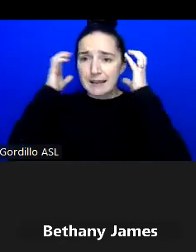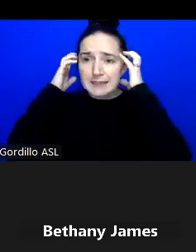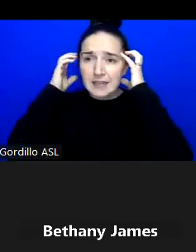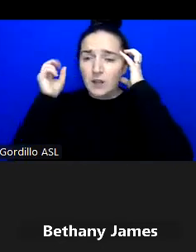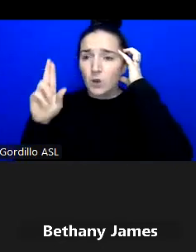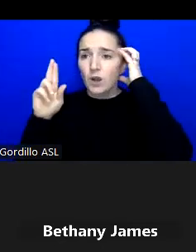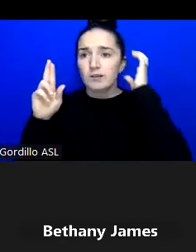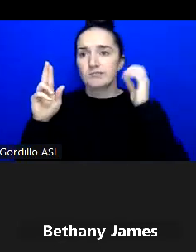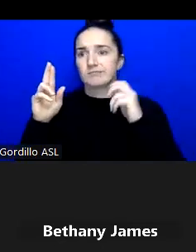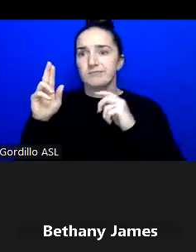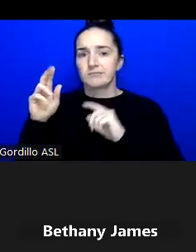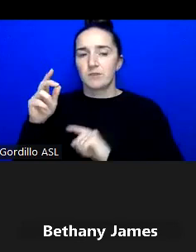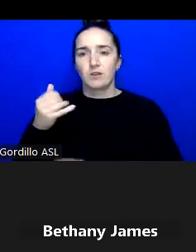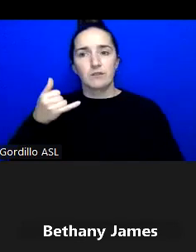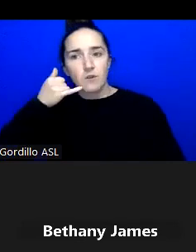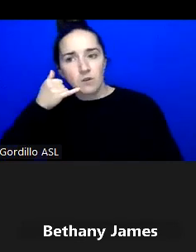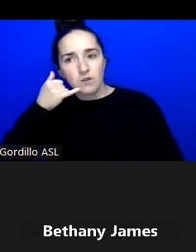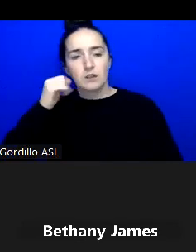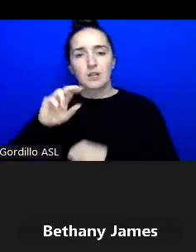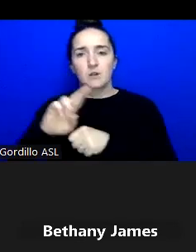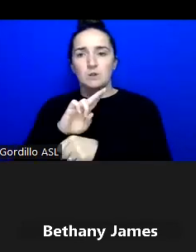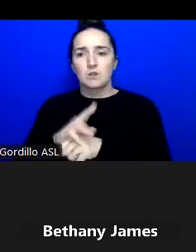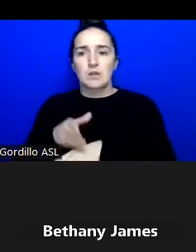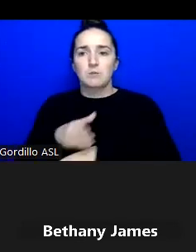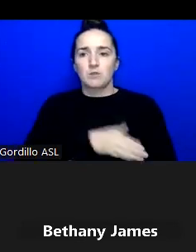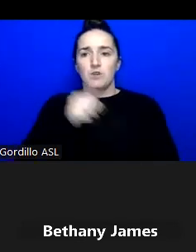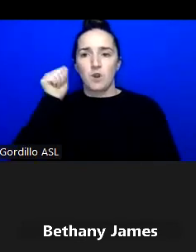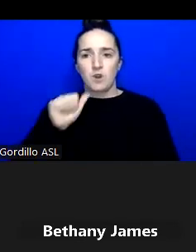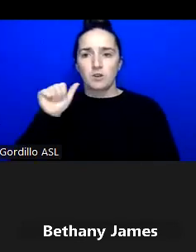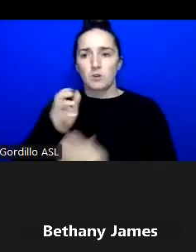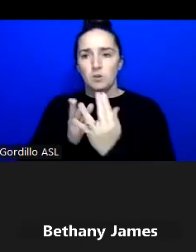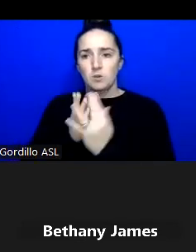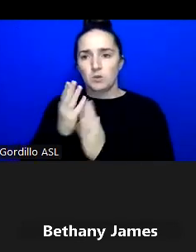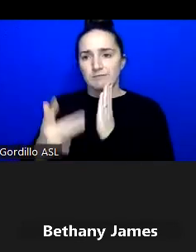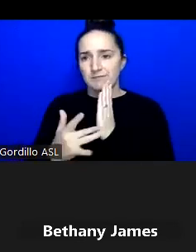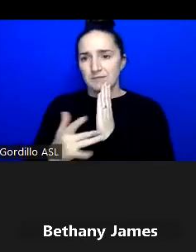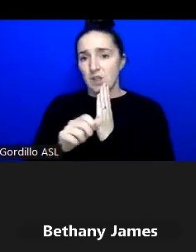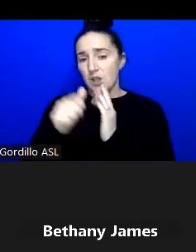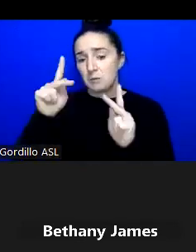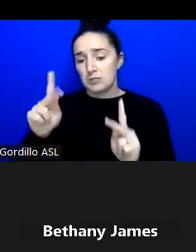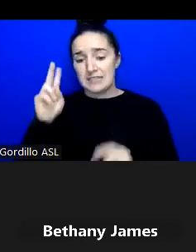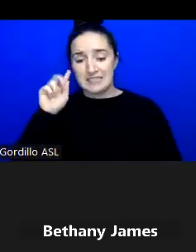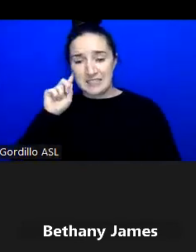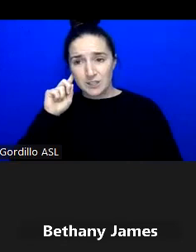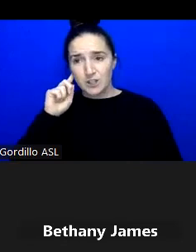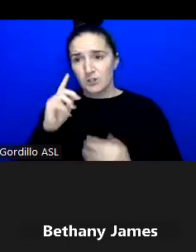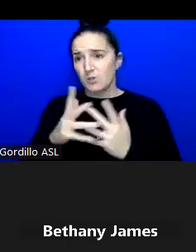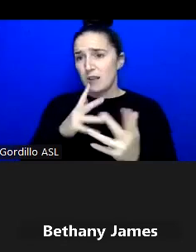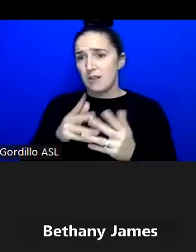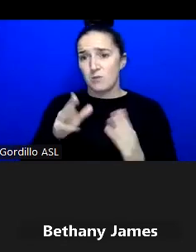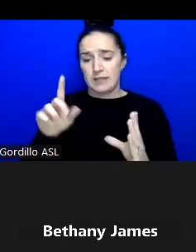ear. They can utilize that improved audio through the devices, and the other person is still able to hear them, through whatever means they need